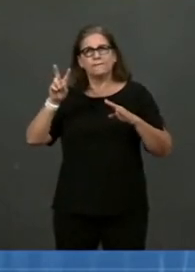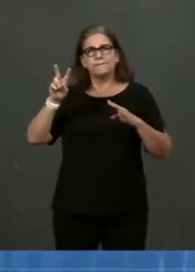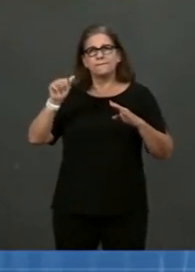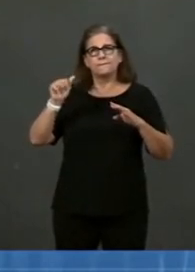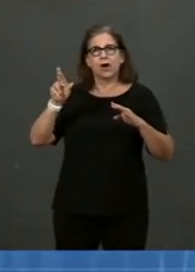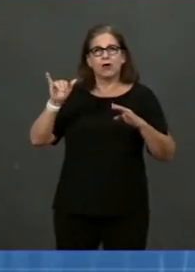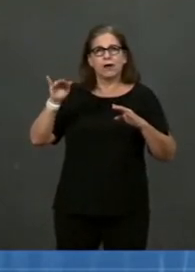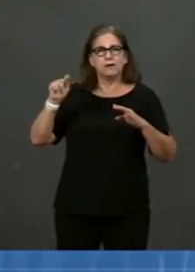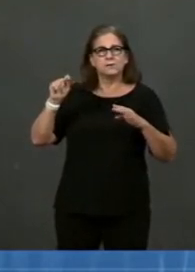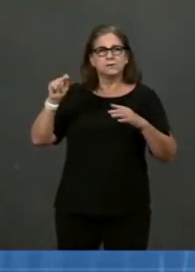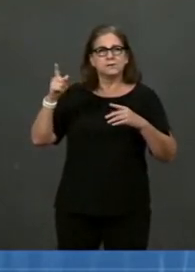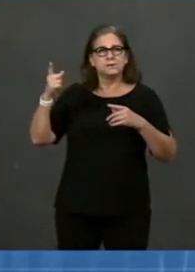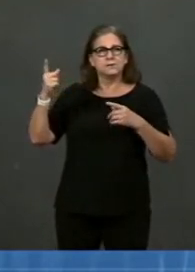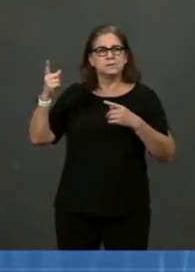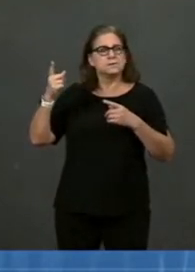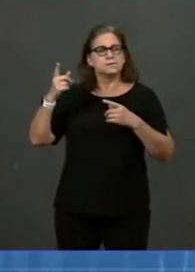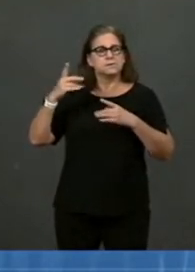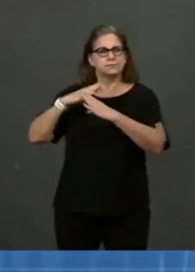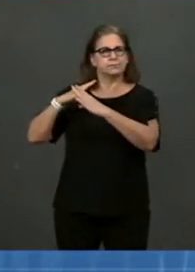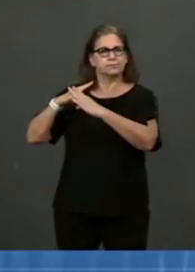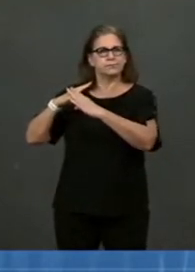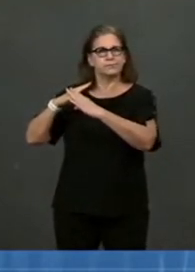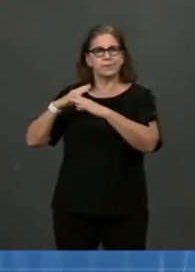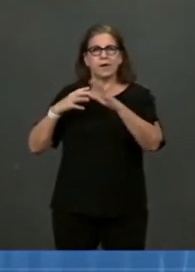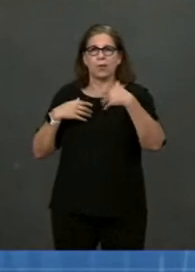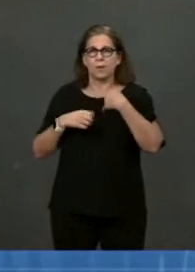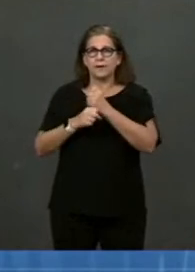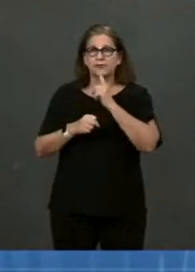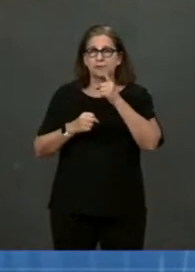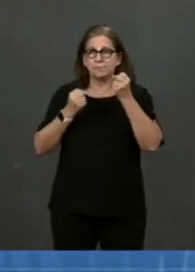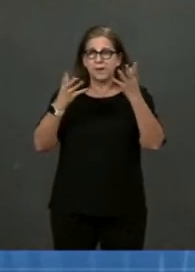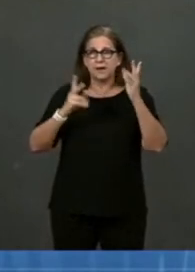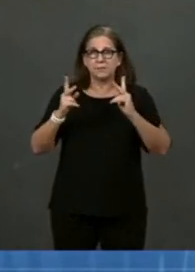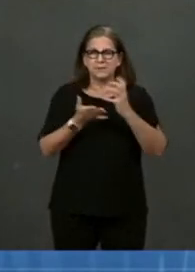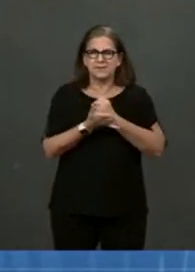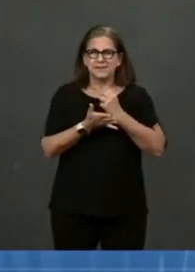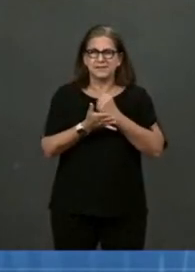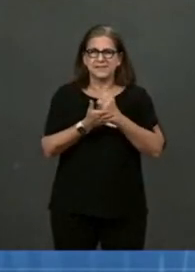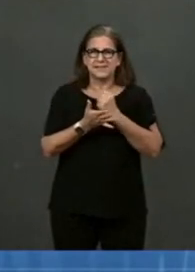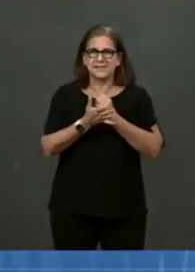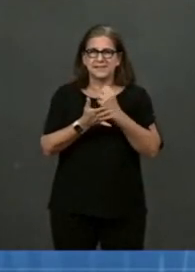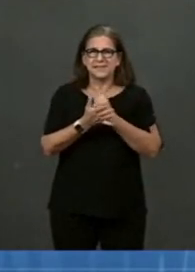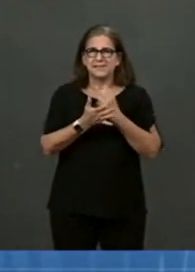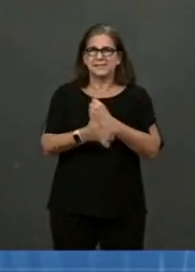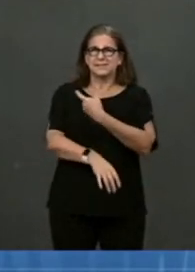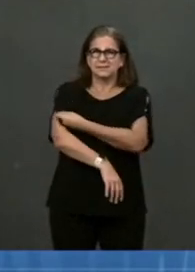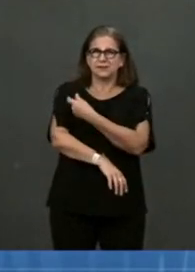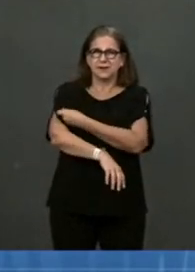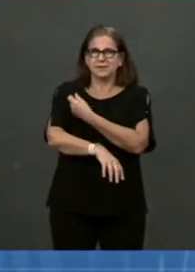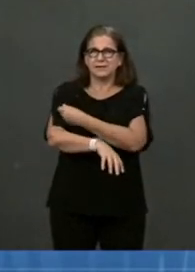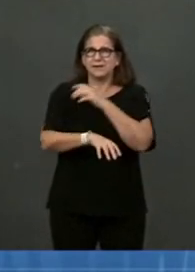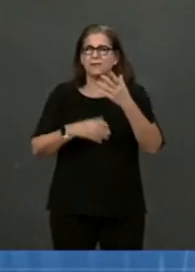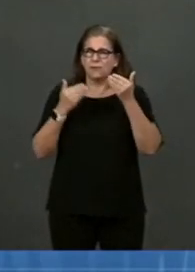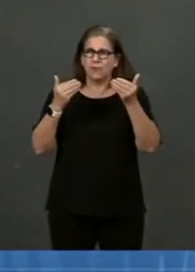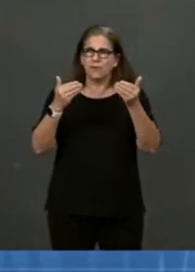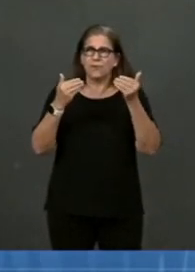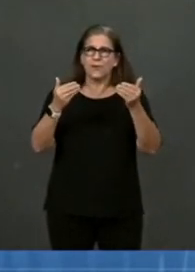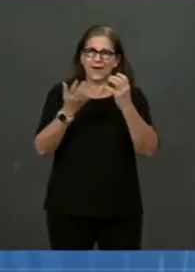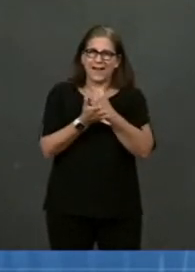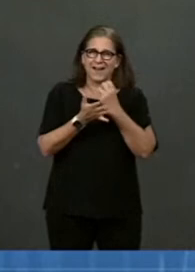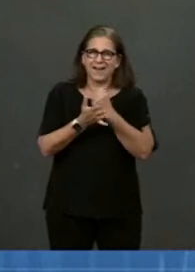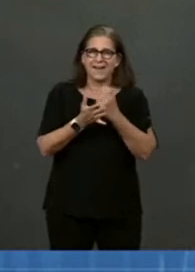both here in the United States and around the world, are vaccinated and protected from COVID-19. As you have